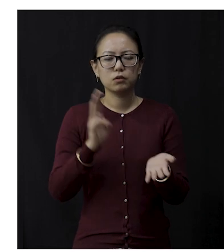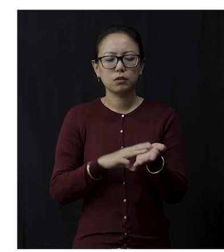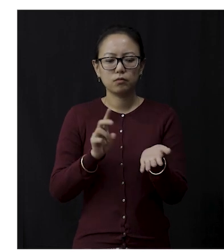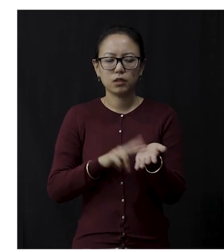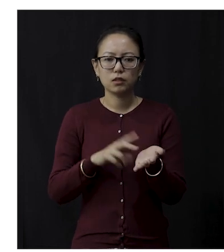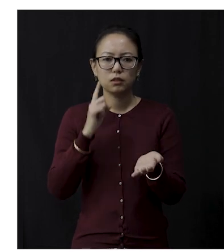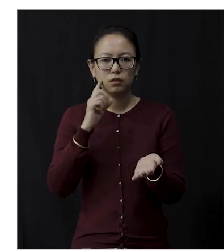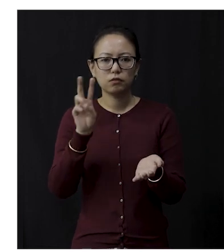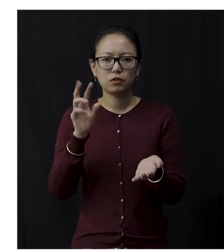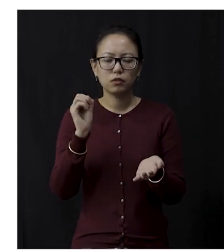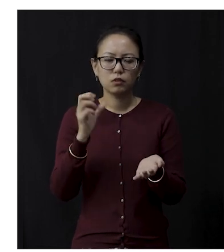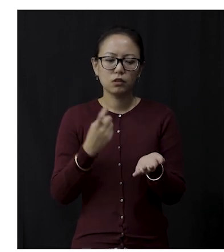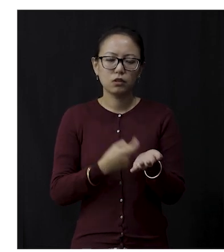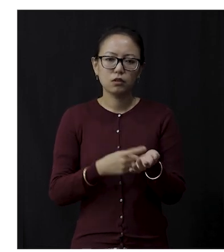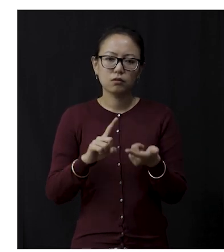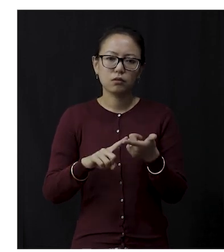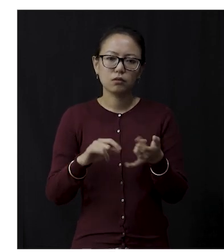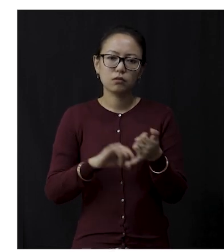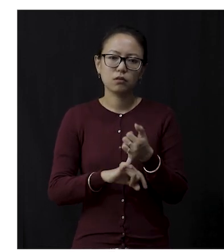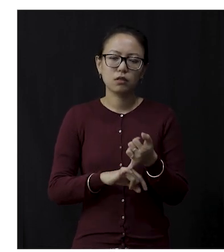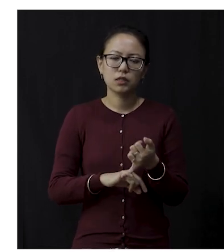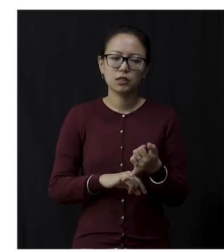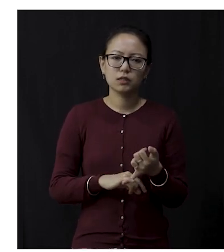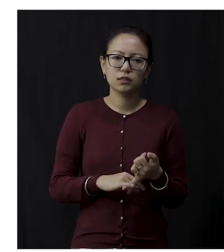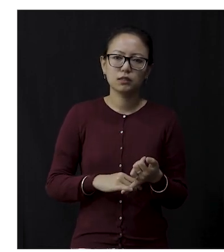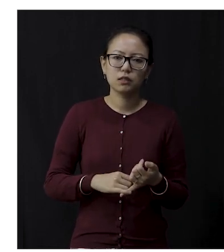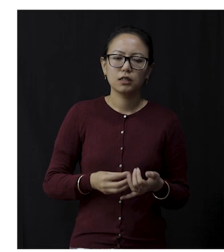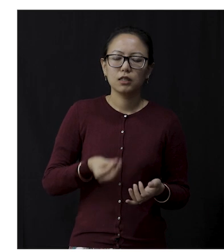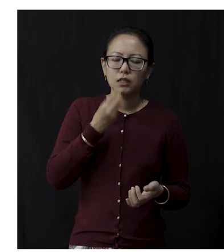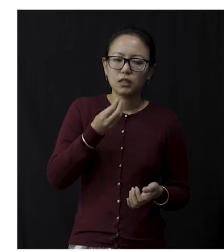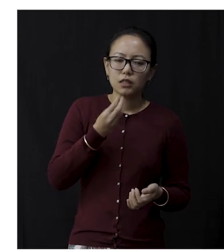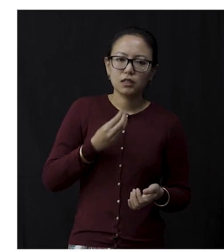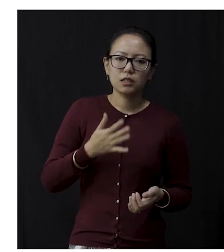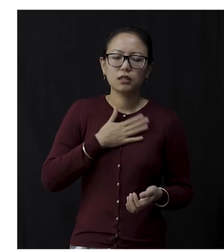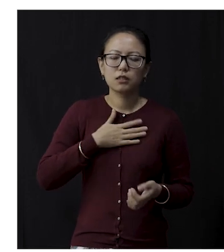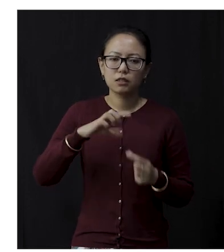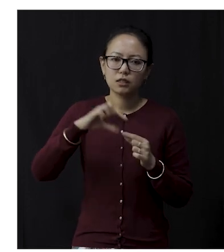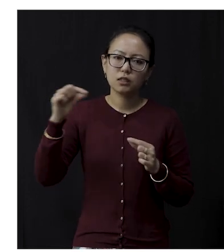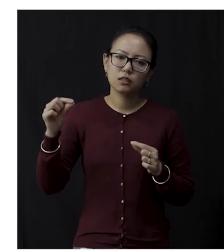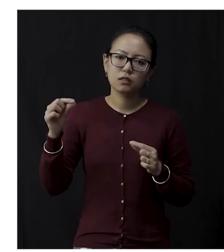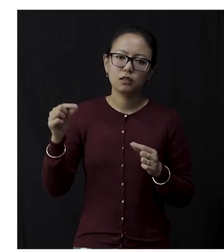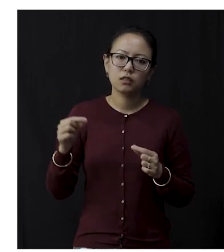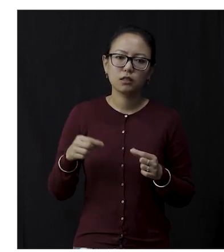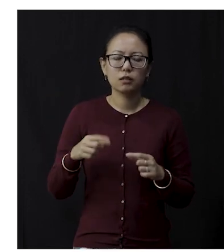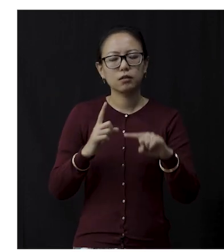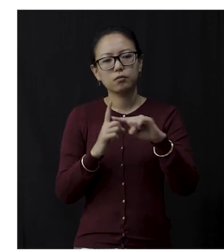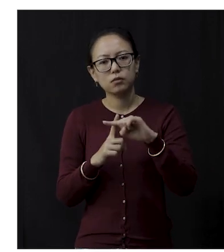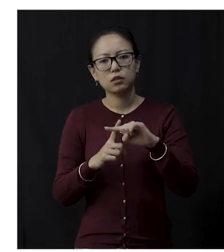chimpanzee. And you see the baby here? A chimpanzee is also an example of